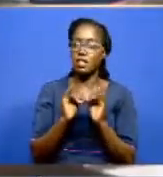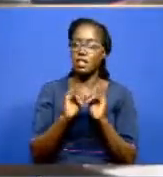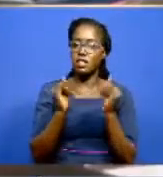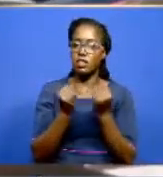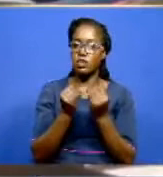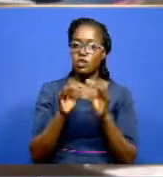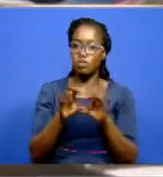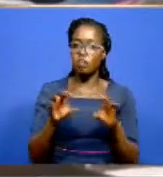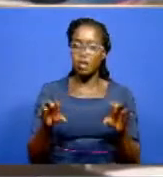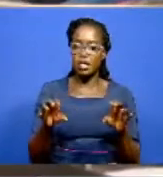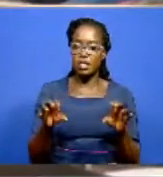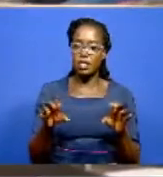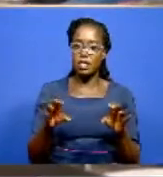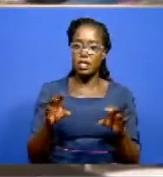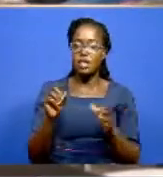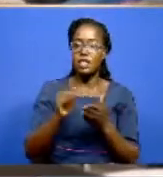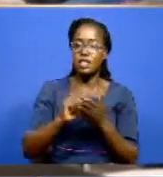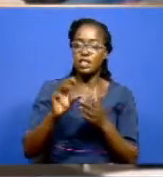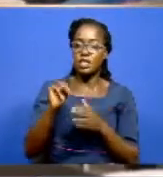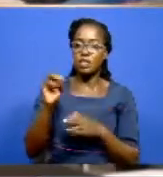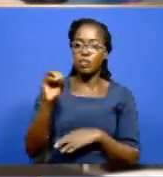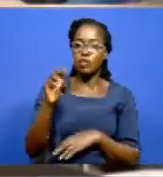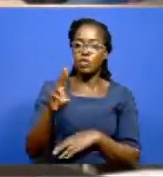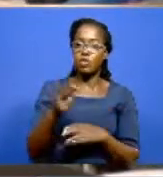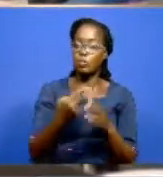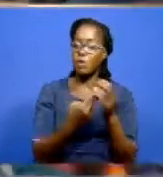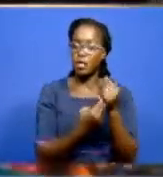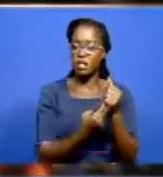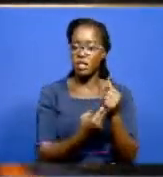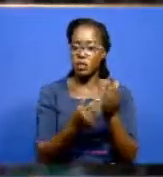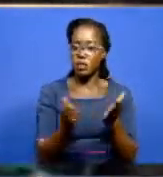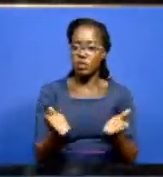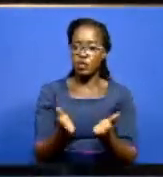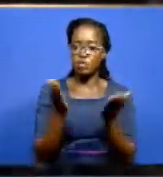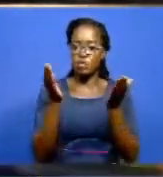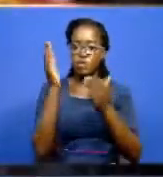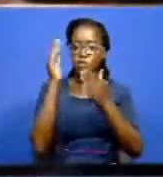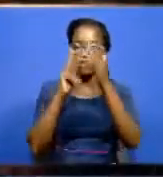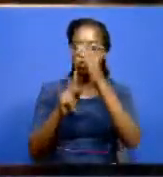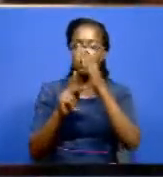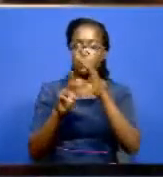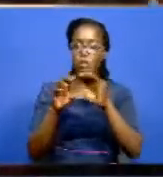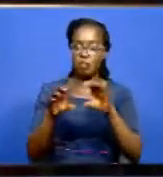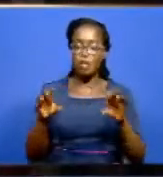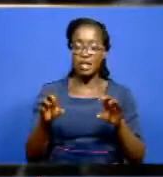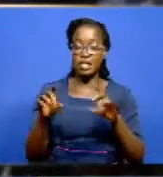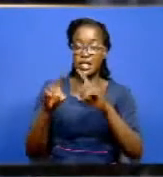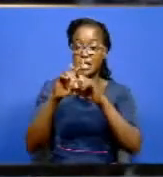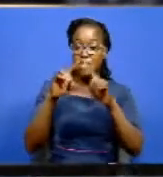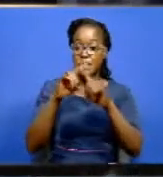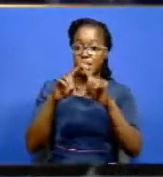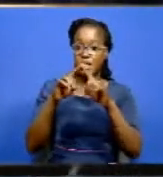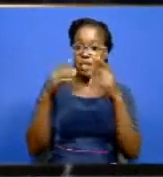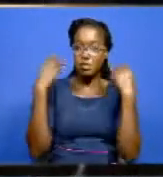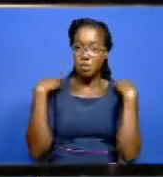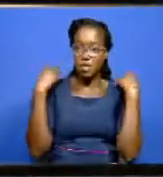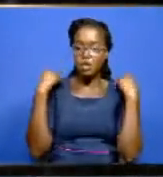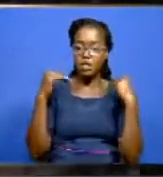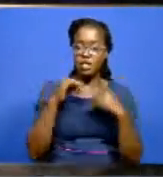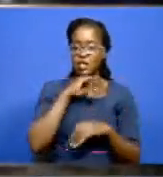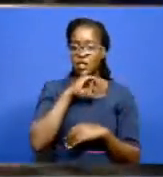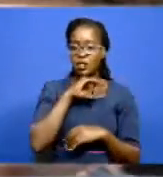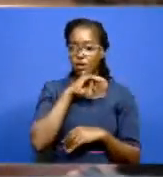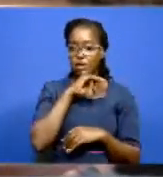signed an MOU for a strategic partnership to enhance professional marketing standards and practices in Uganda.